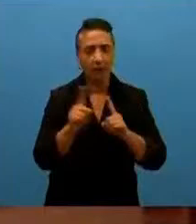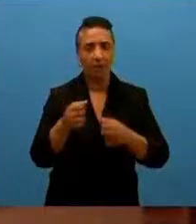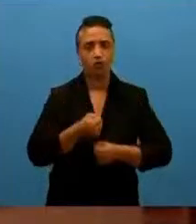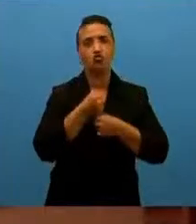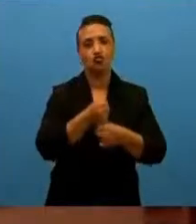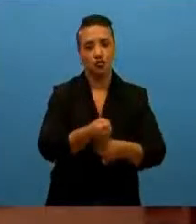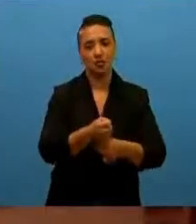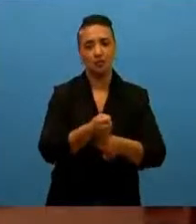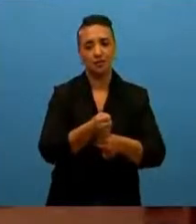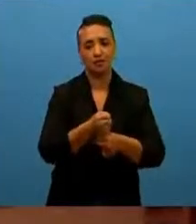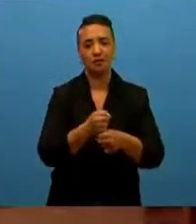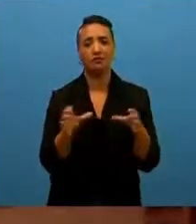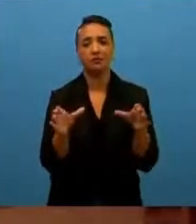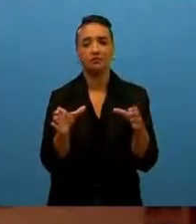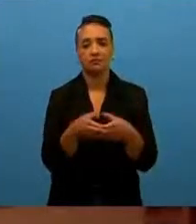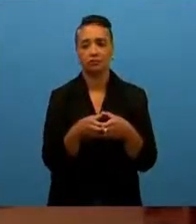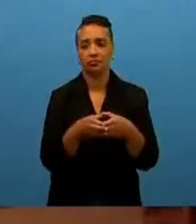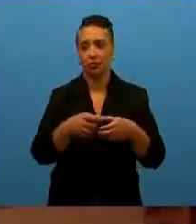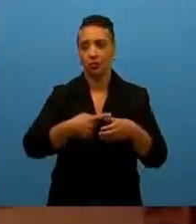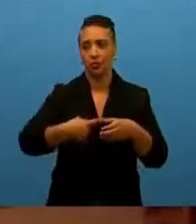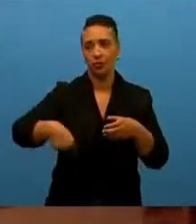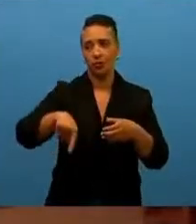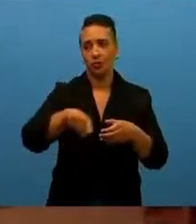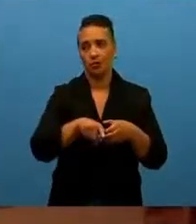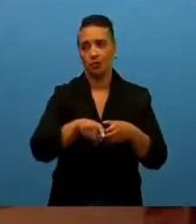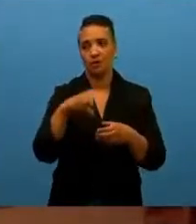the Crees. Willie, you have.